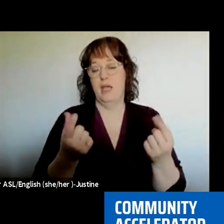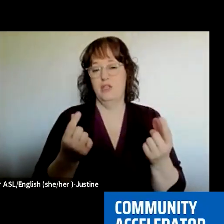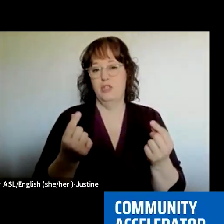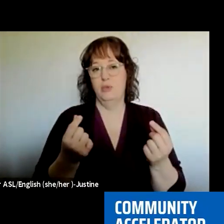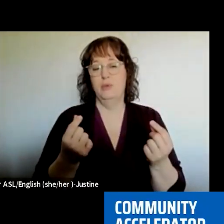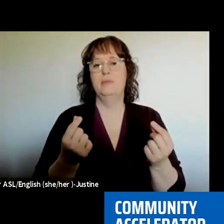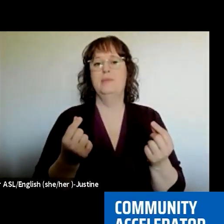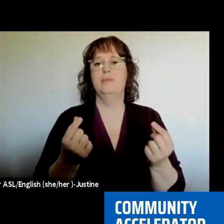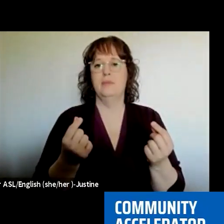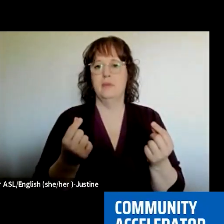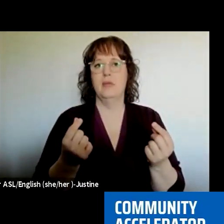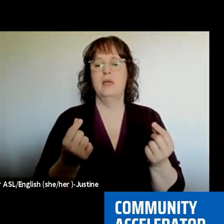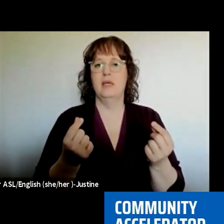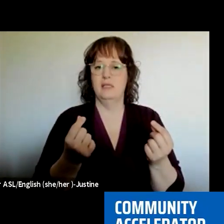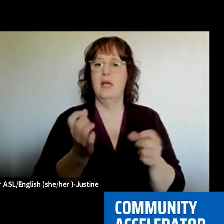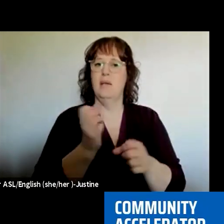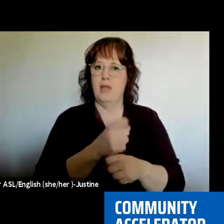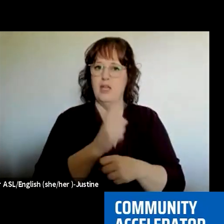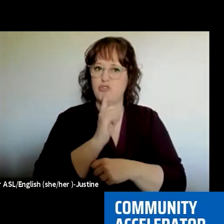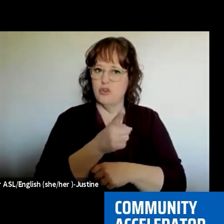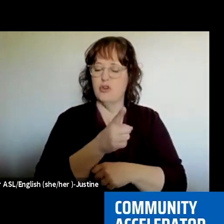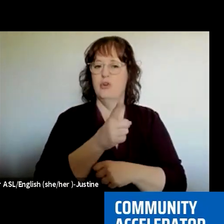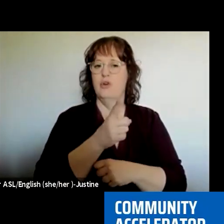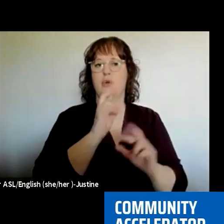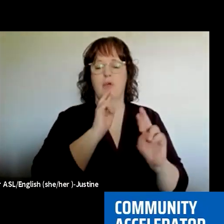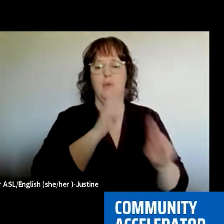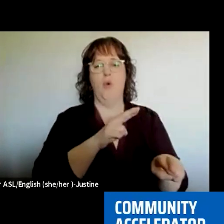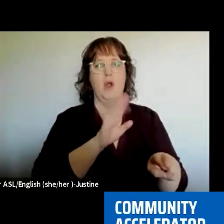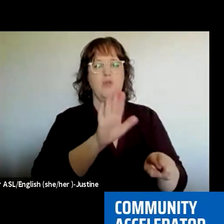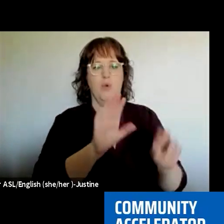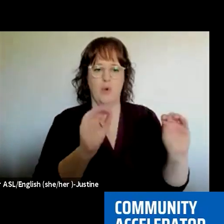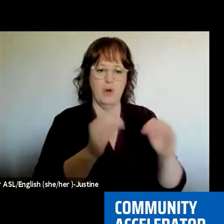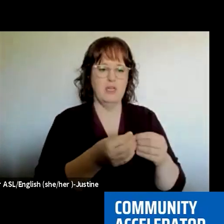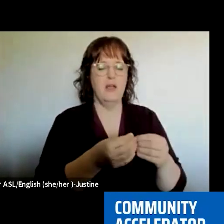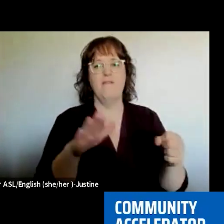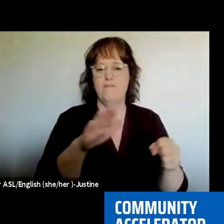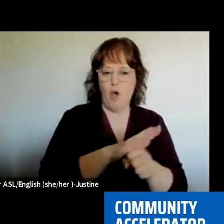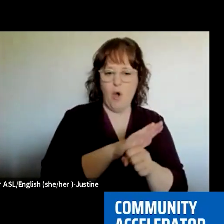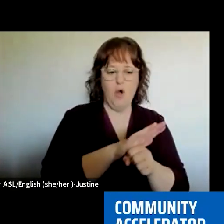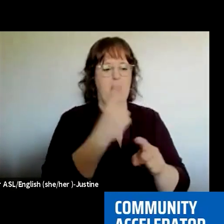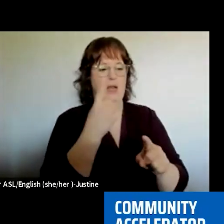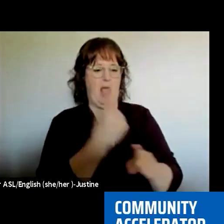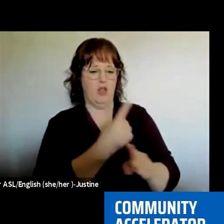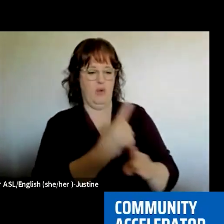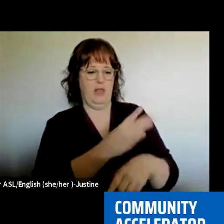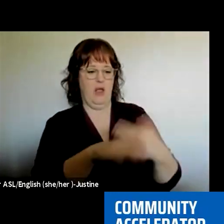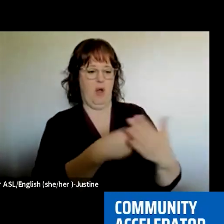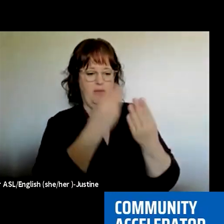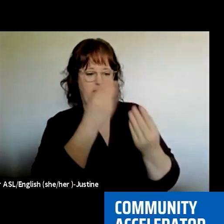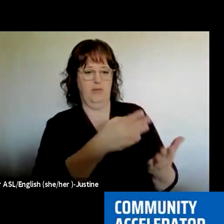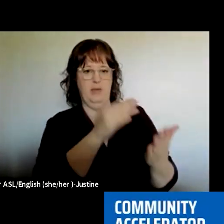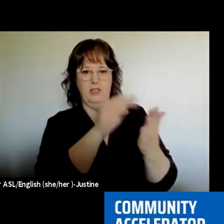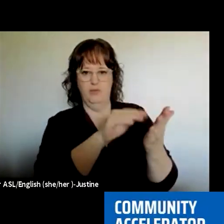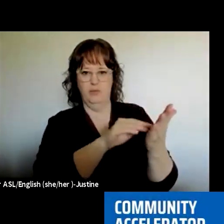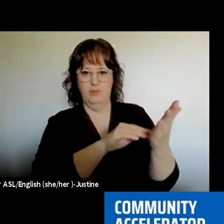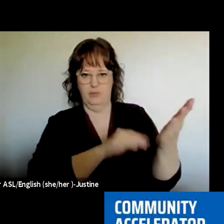sure that you are reporting your organization's information as full and accurately as possible.